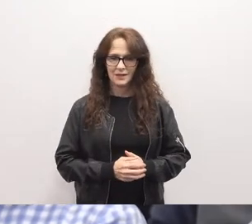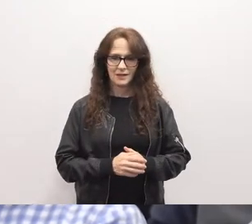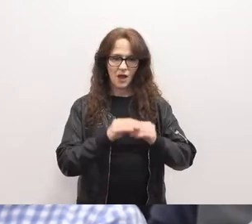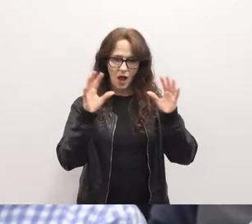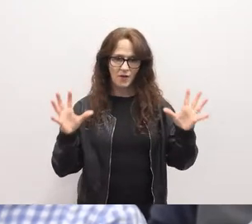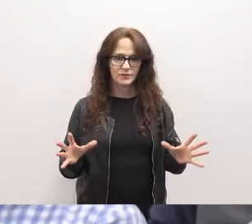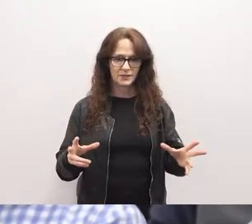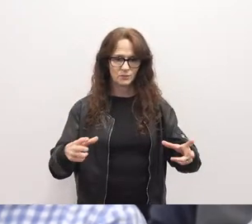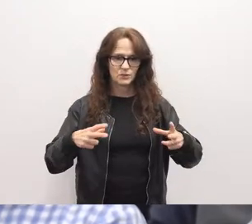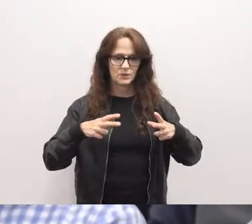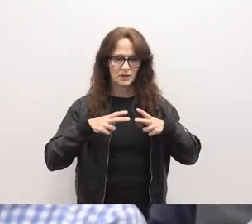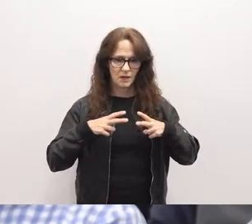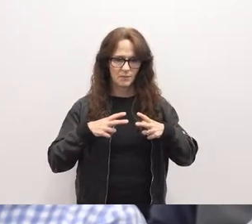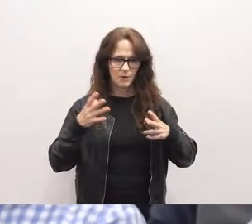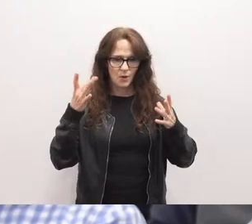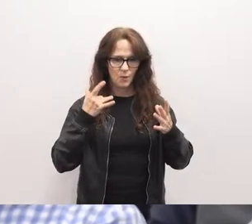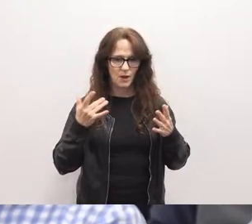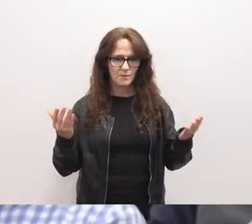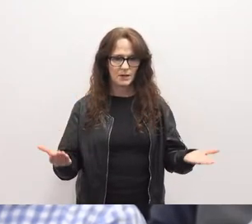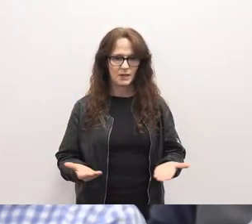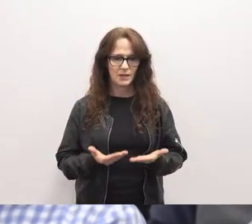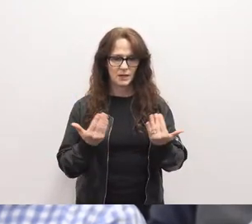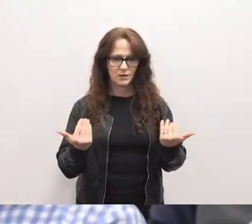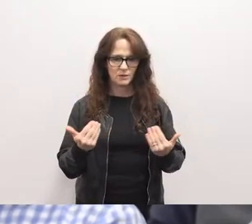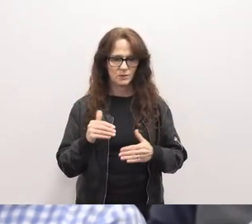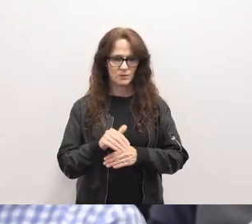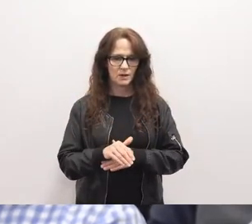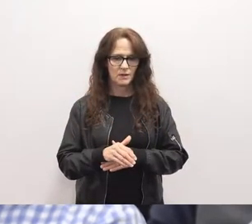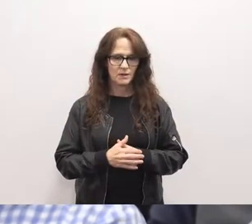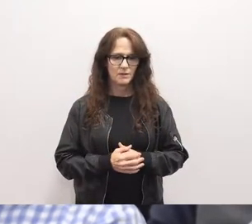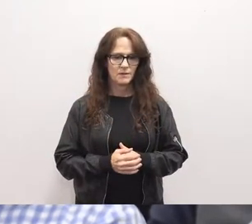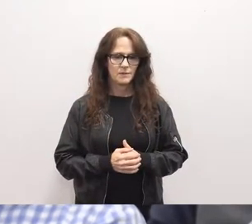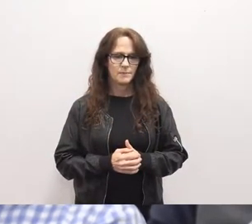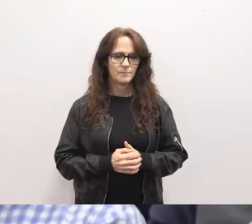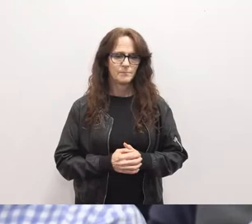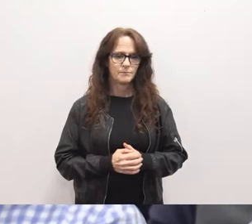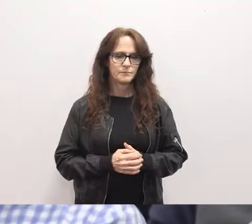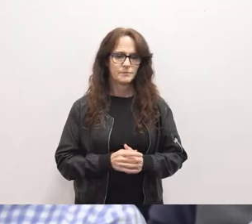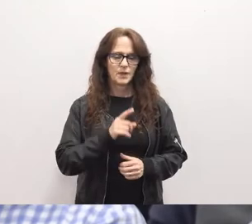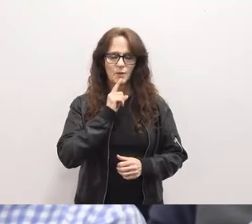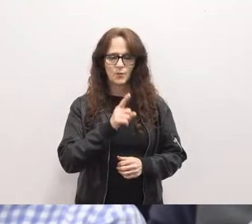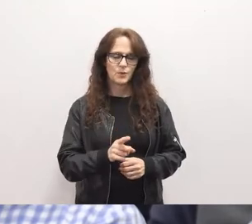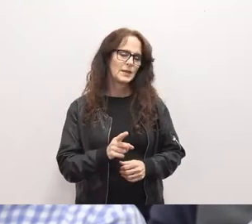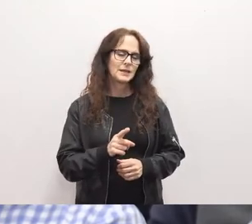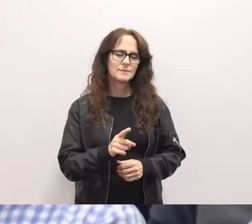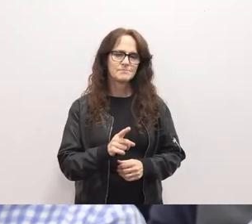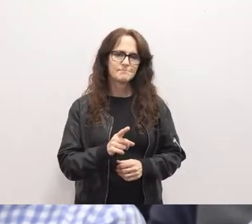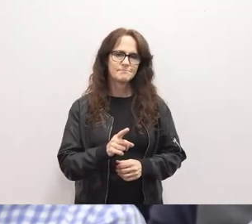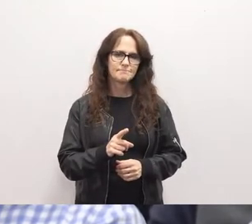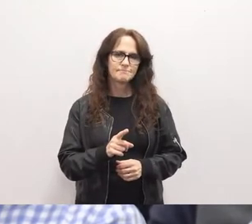Obviously, I'm retiring, but why am I here tonight? And it really comes down to